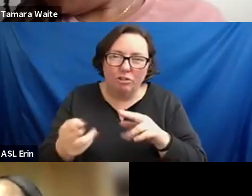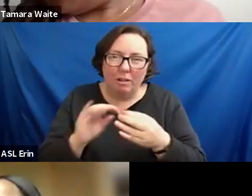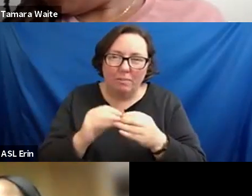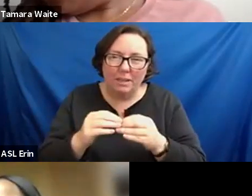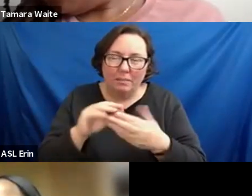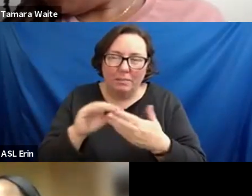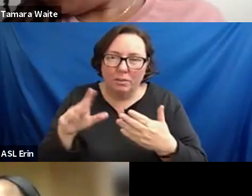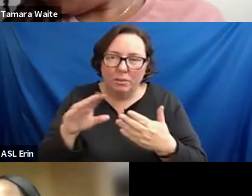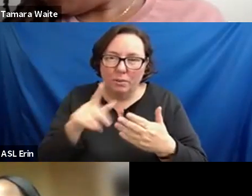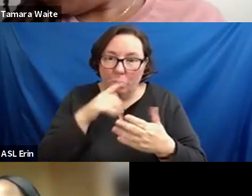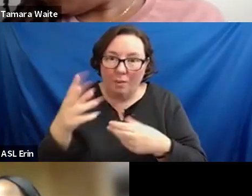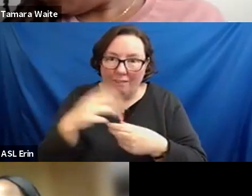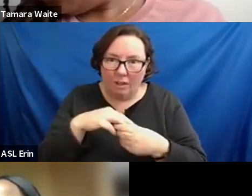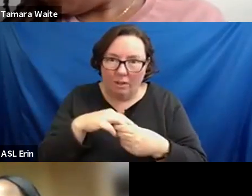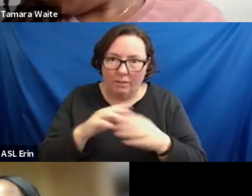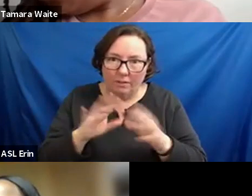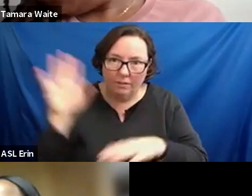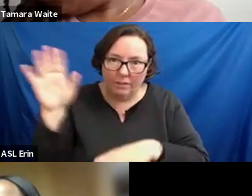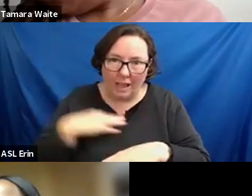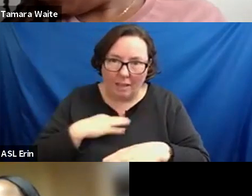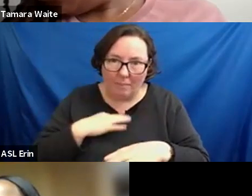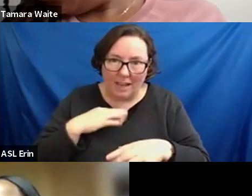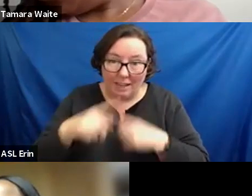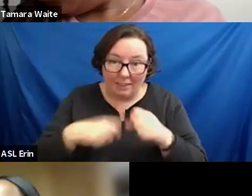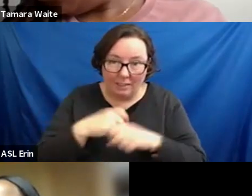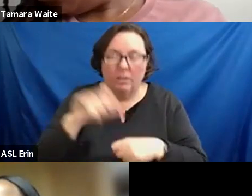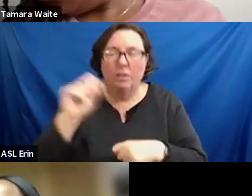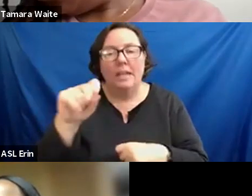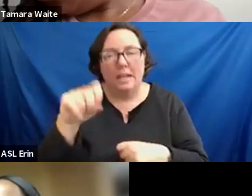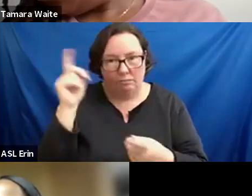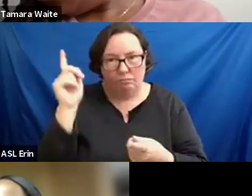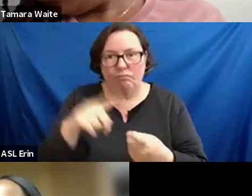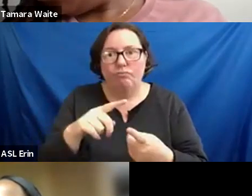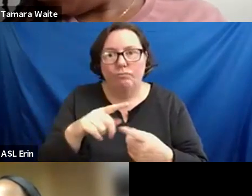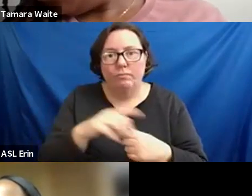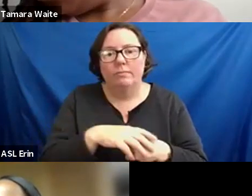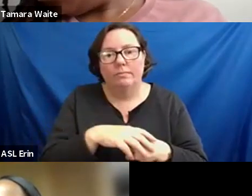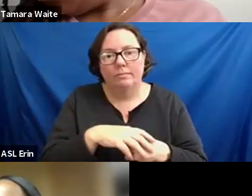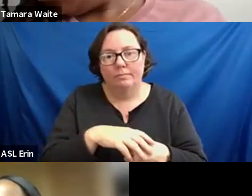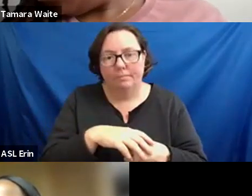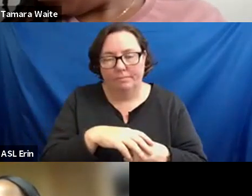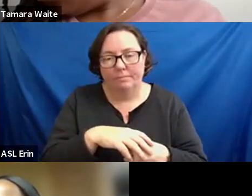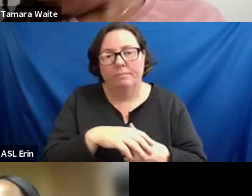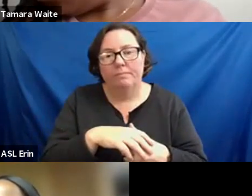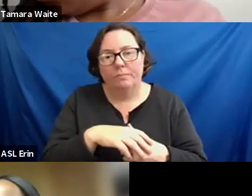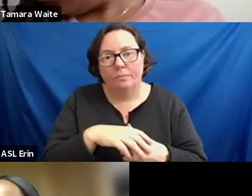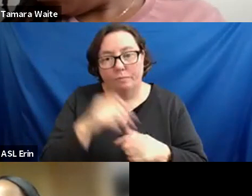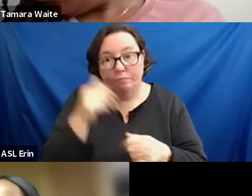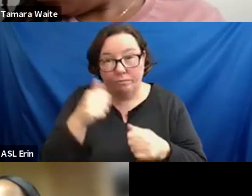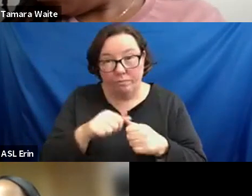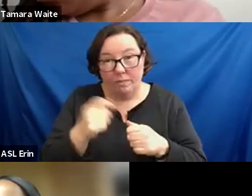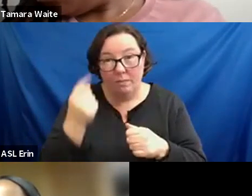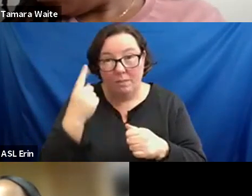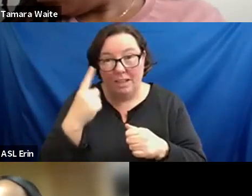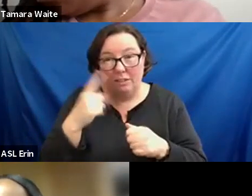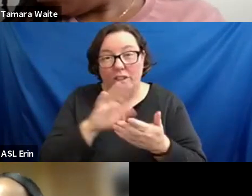participated in this process this year? Yes, there were. Also just recalling that last year we did